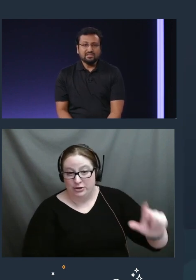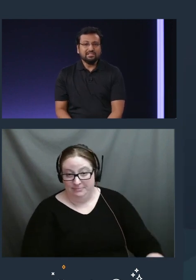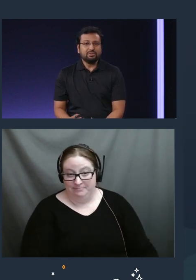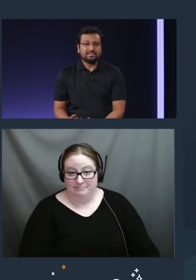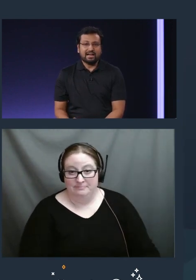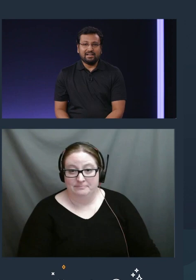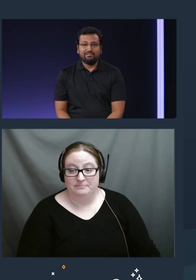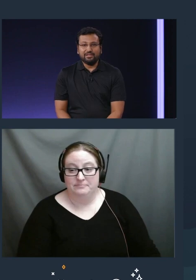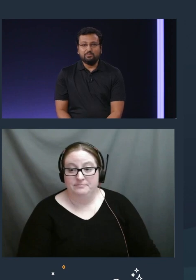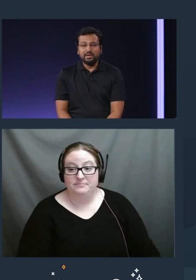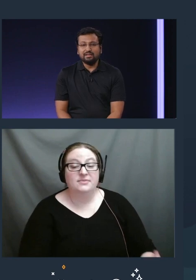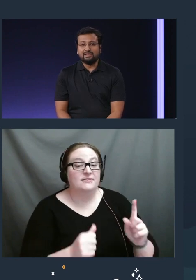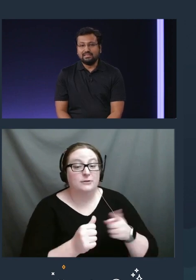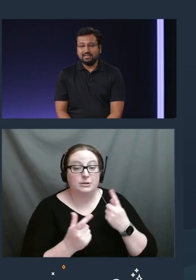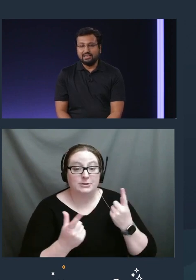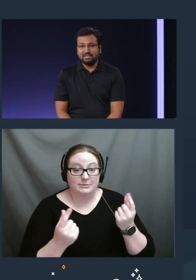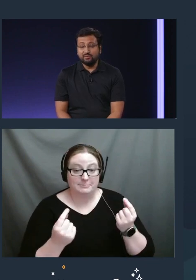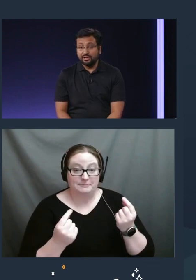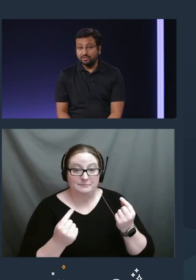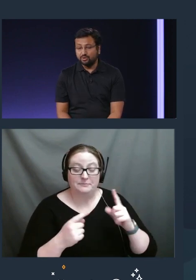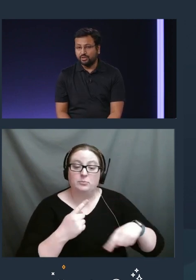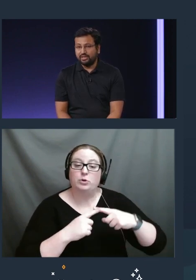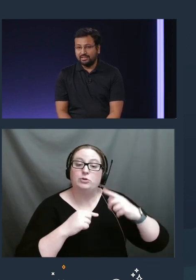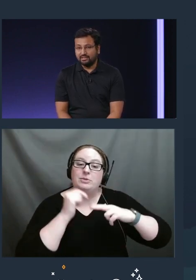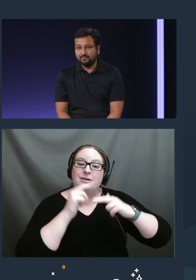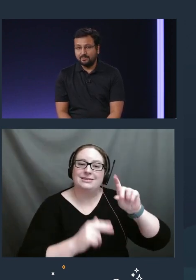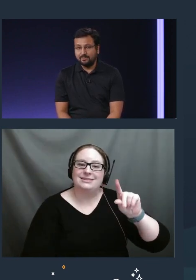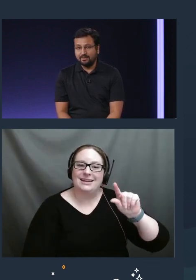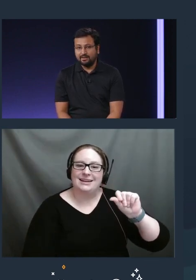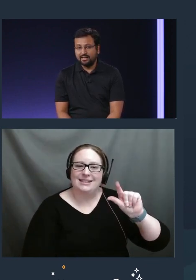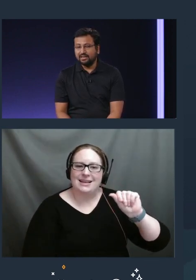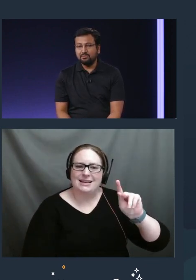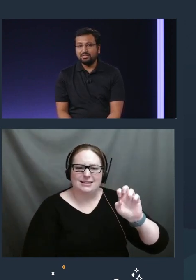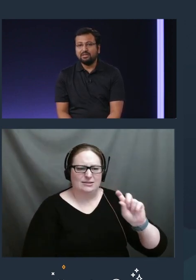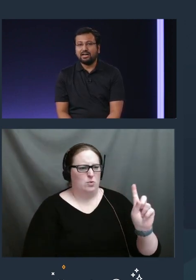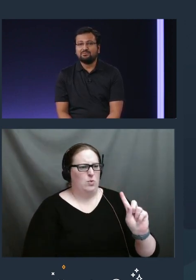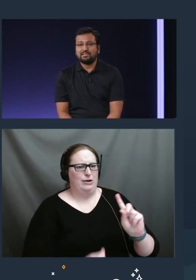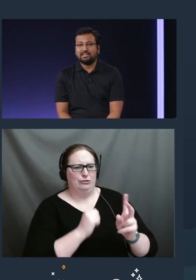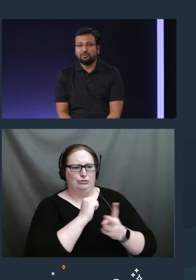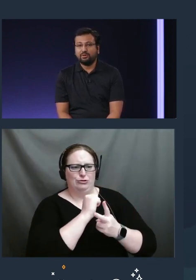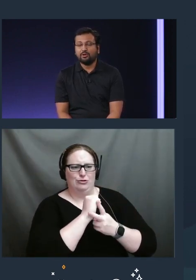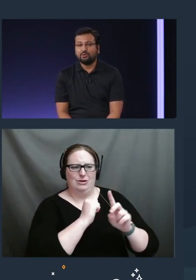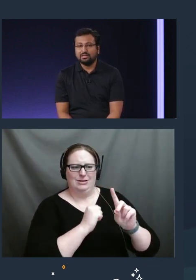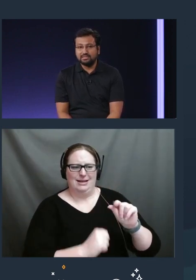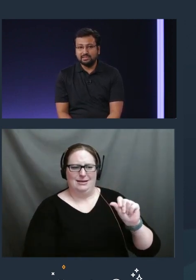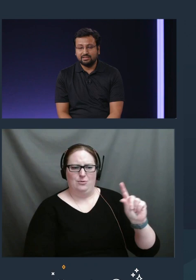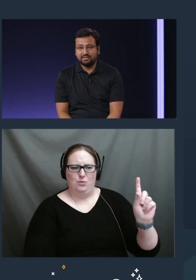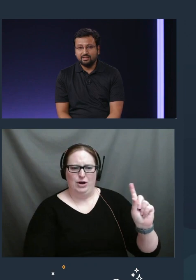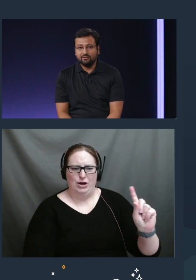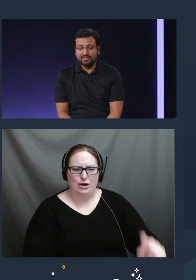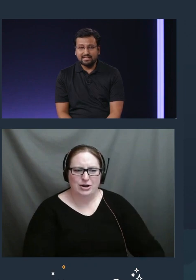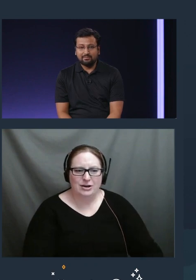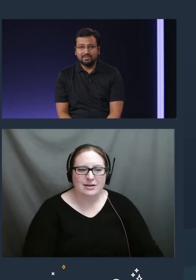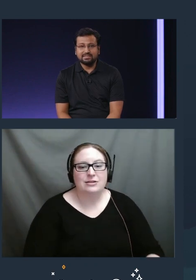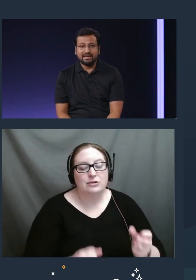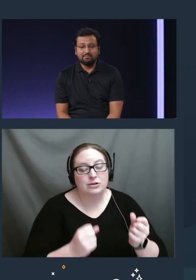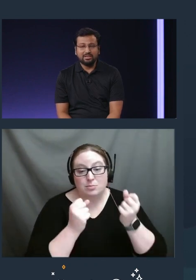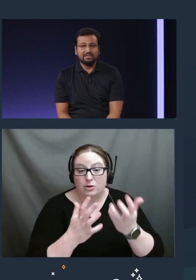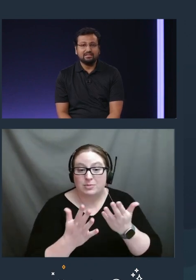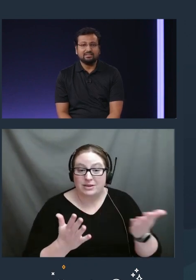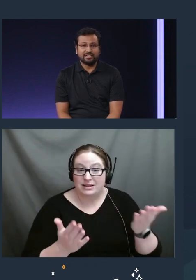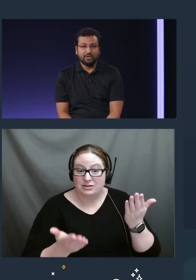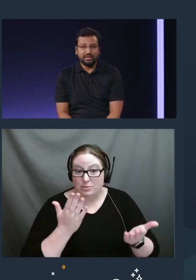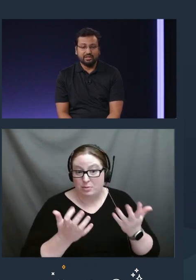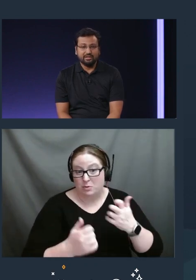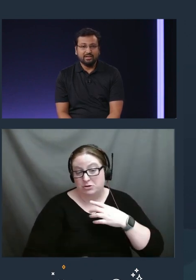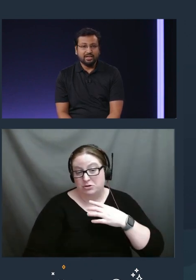The first thing to decide when you build a data lake is where to store your data. And there are multiple aspects that you may want to consider. For example,